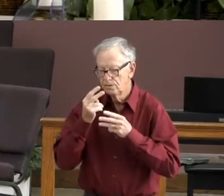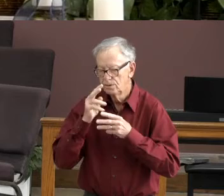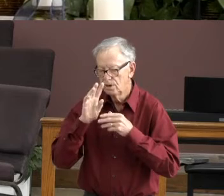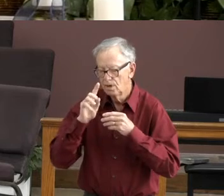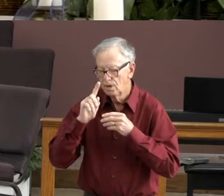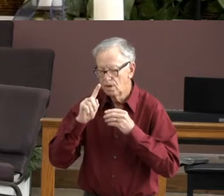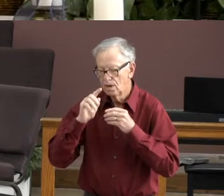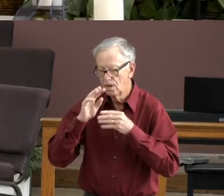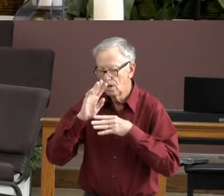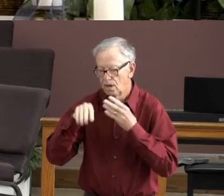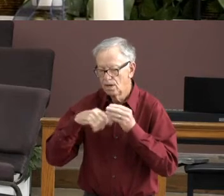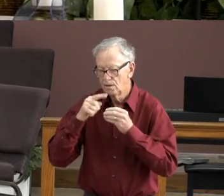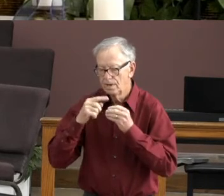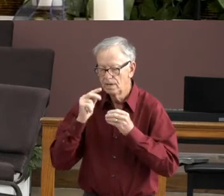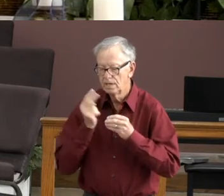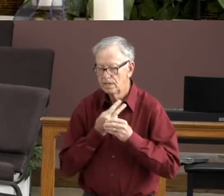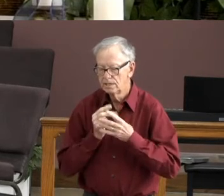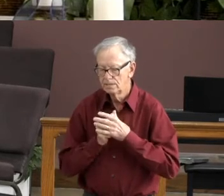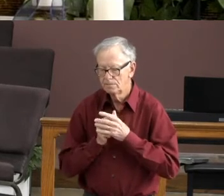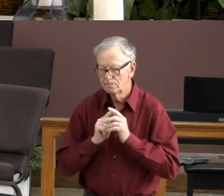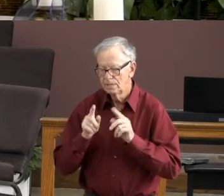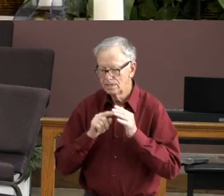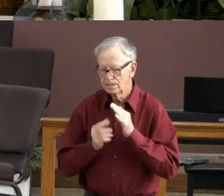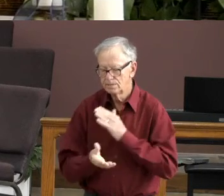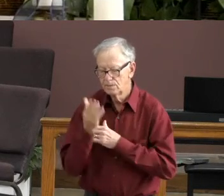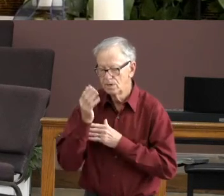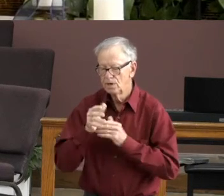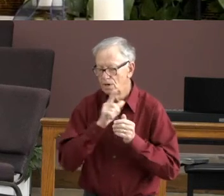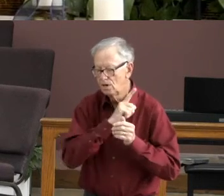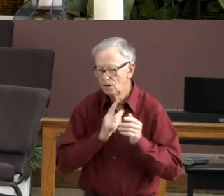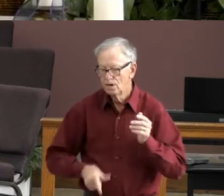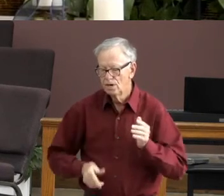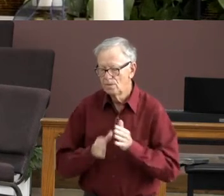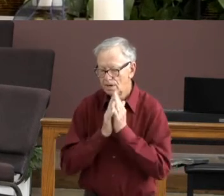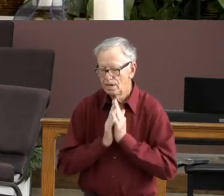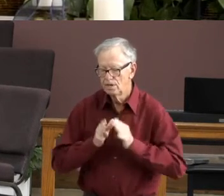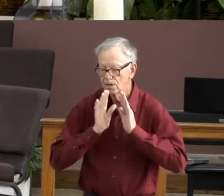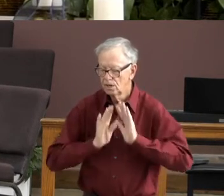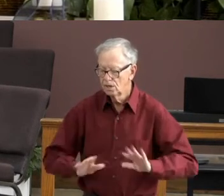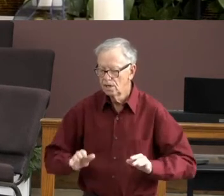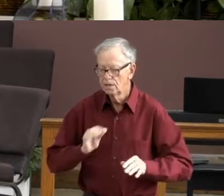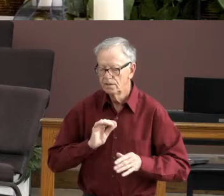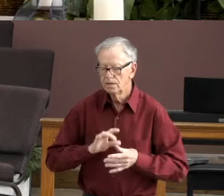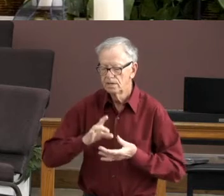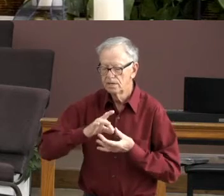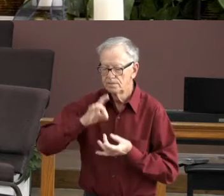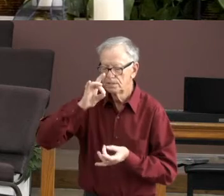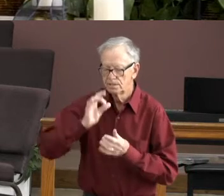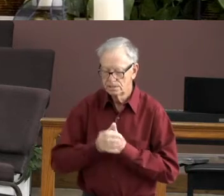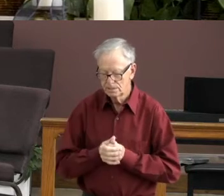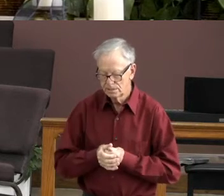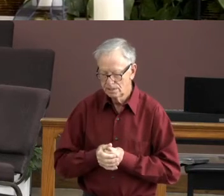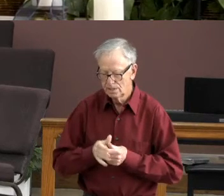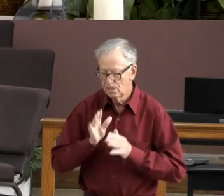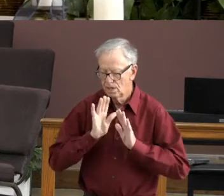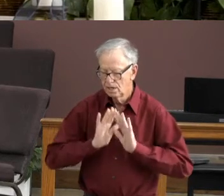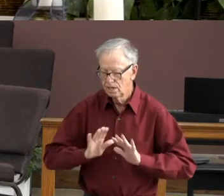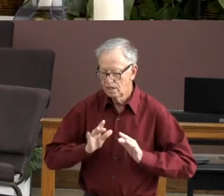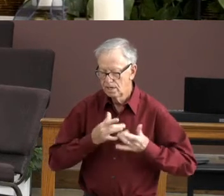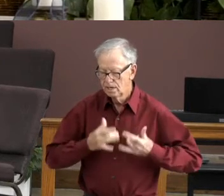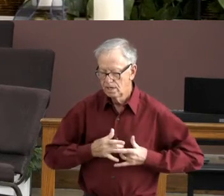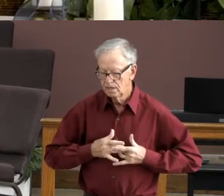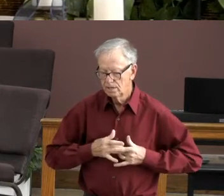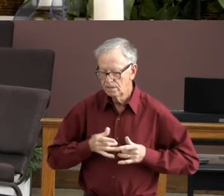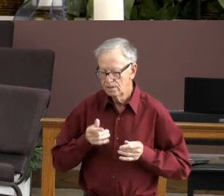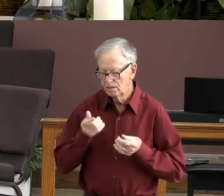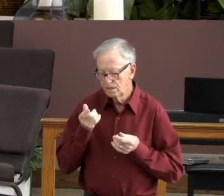us. But this morning, Lord, I pray that you would just calm our spirits, still our hearts for just a